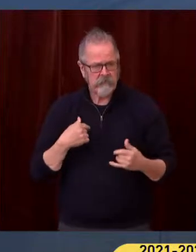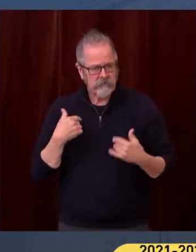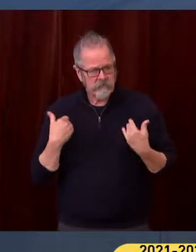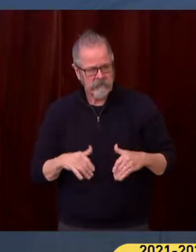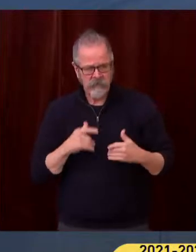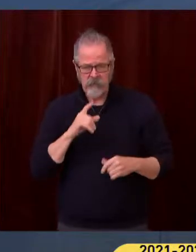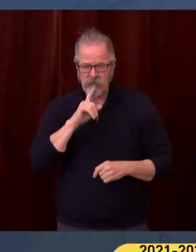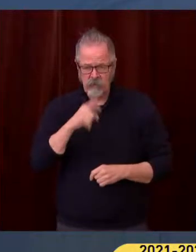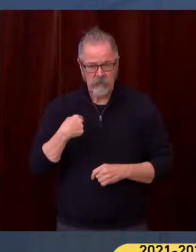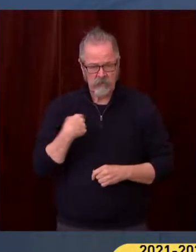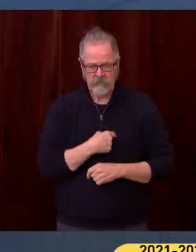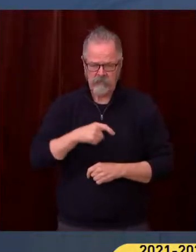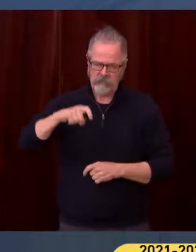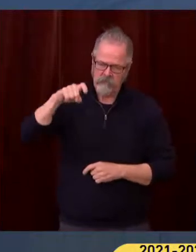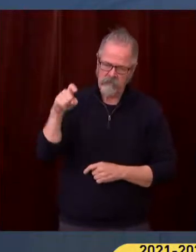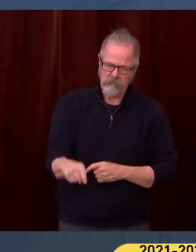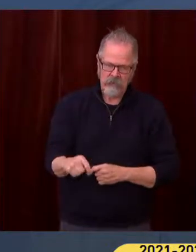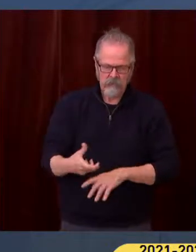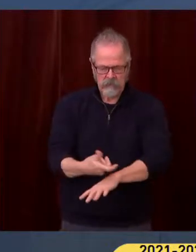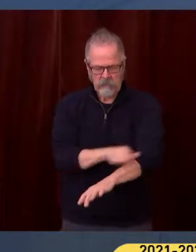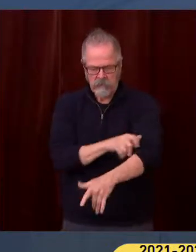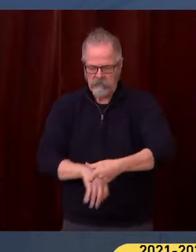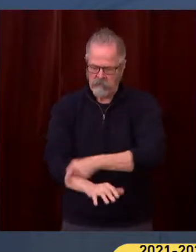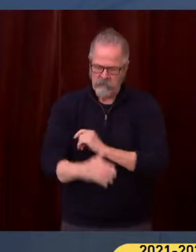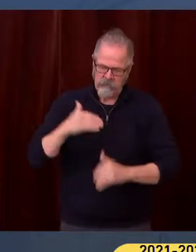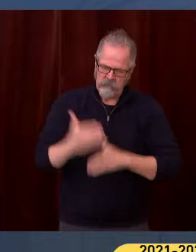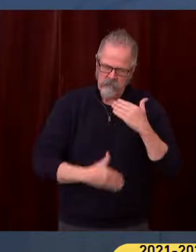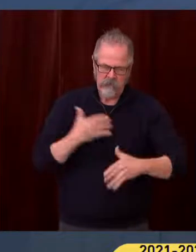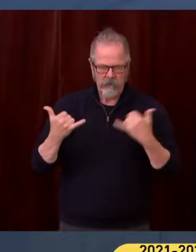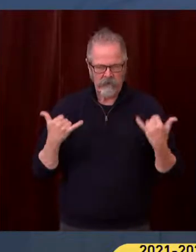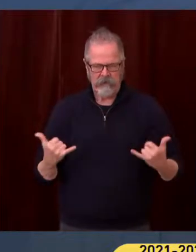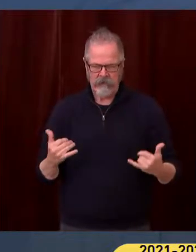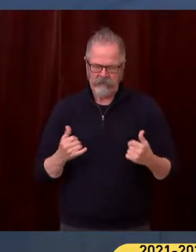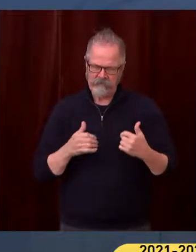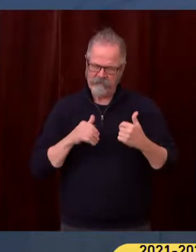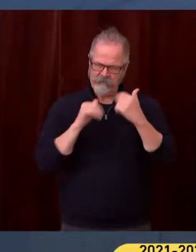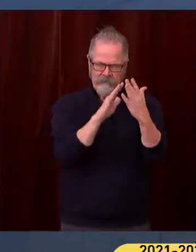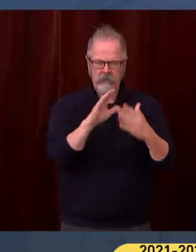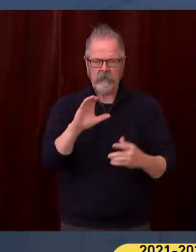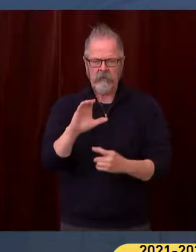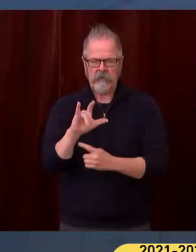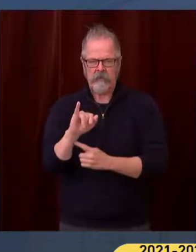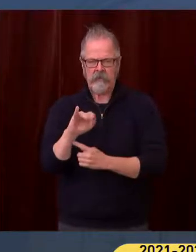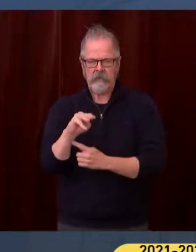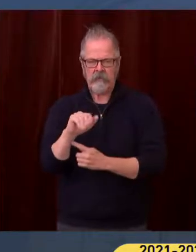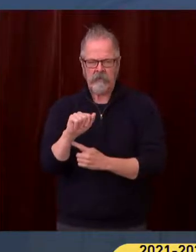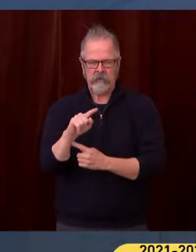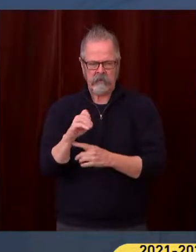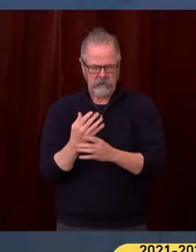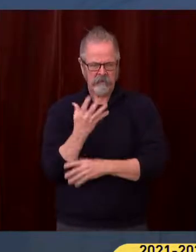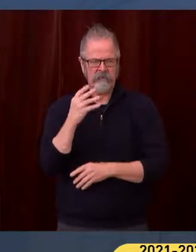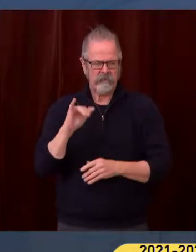meet our legislatively adopted requirements and our moral obligation to ourselves and our grandchildren.